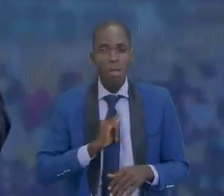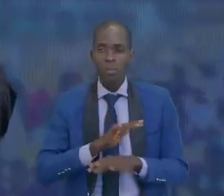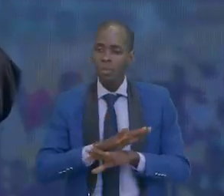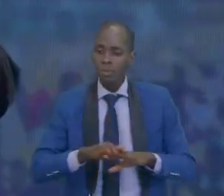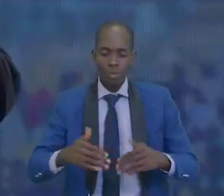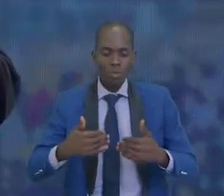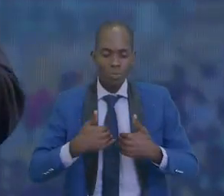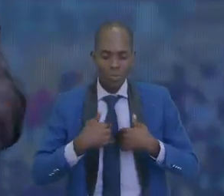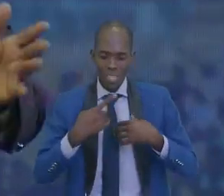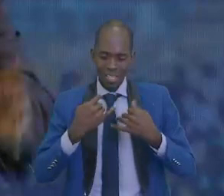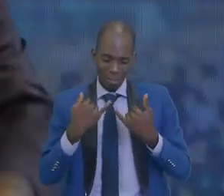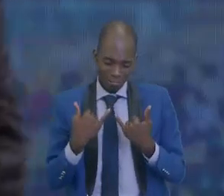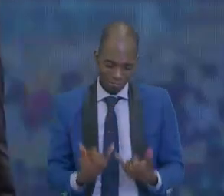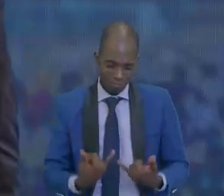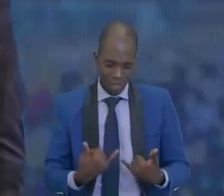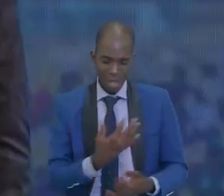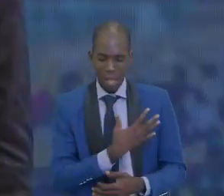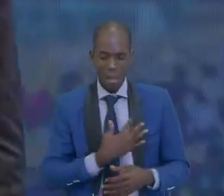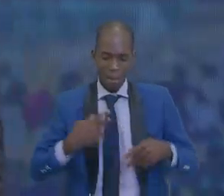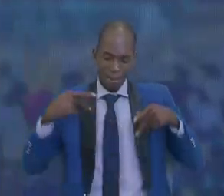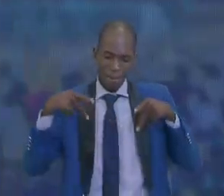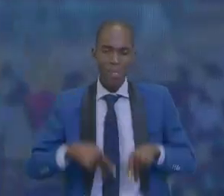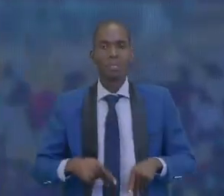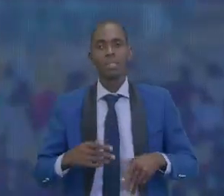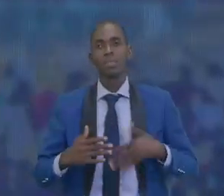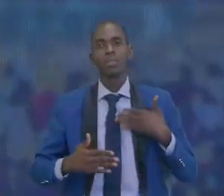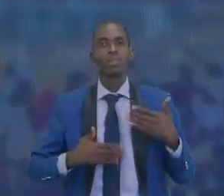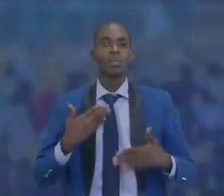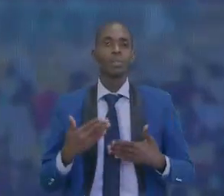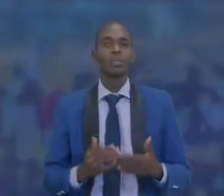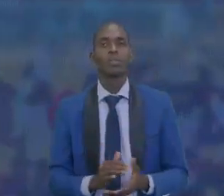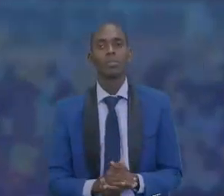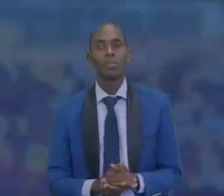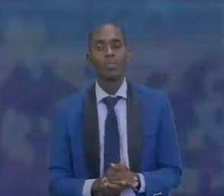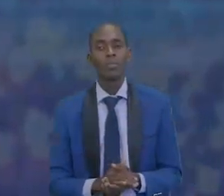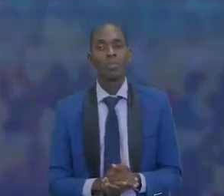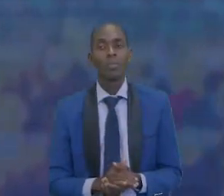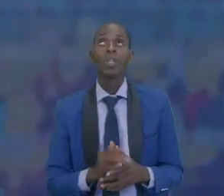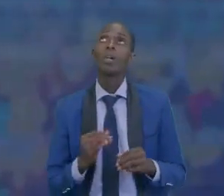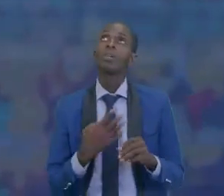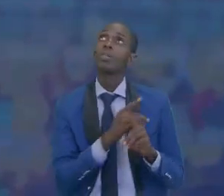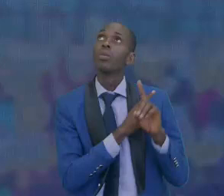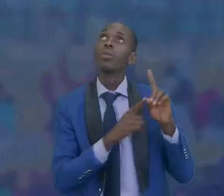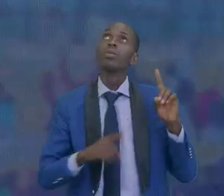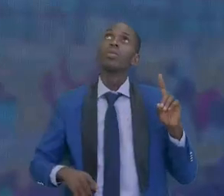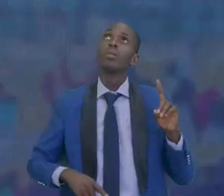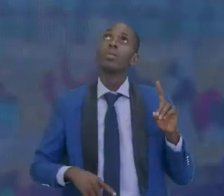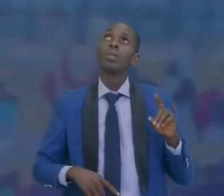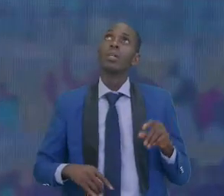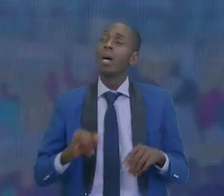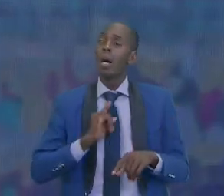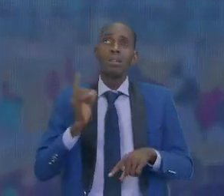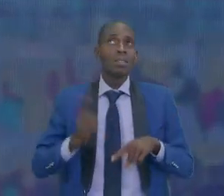present and personal joy. And Lord, I cannot do it by